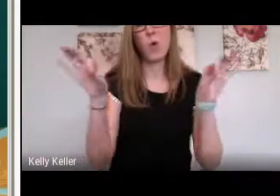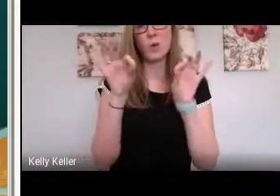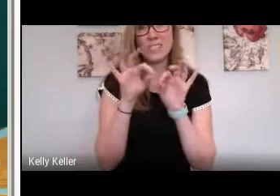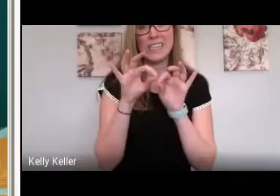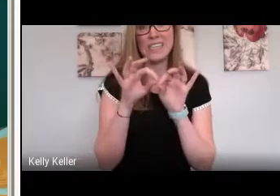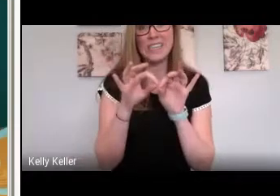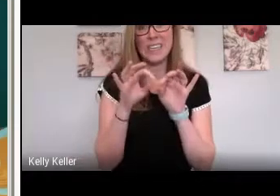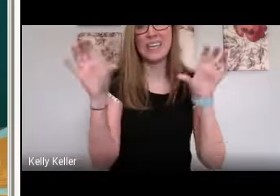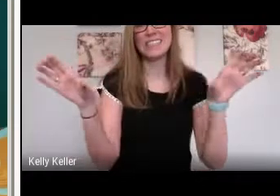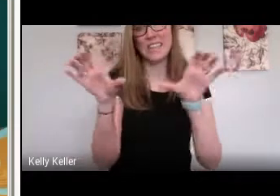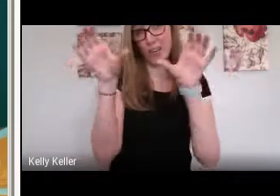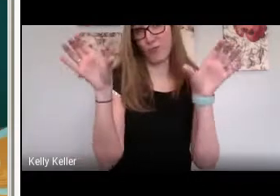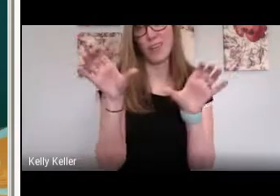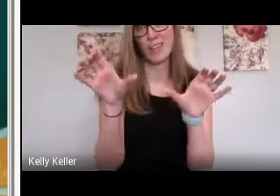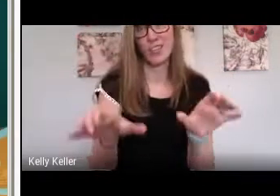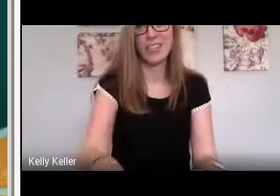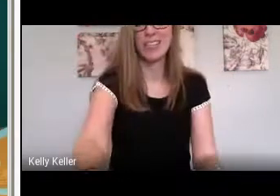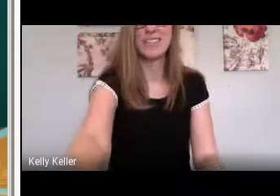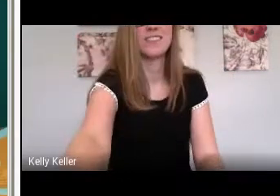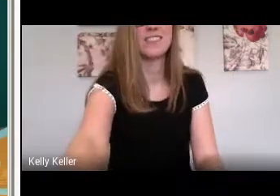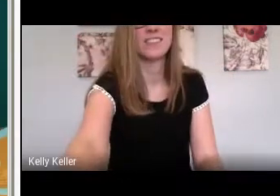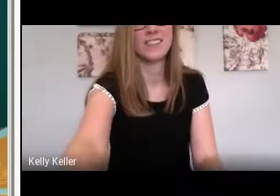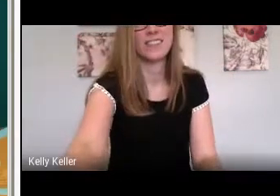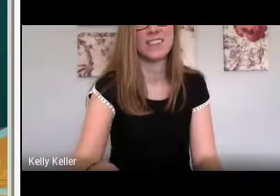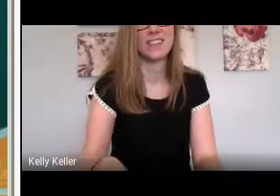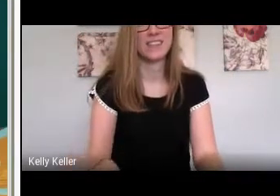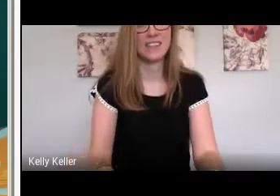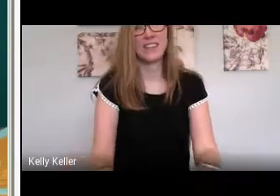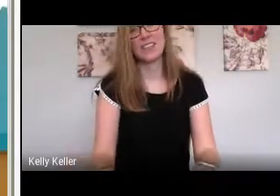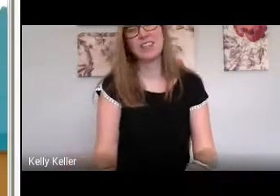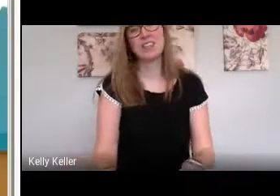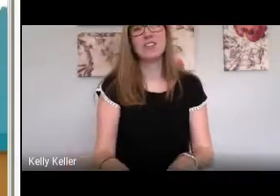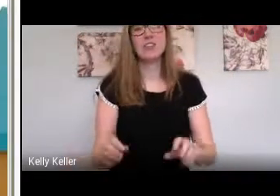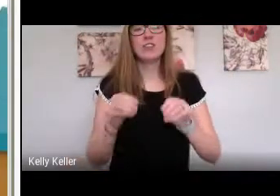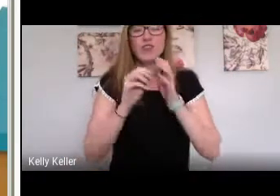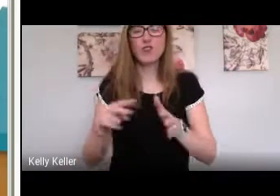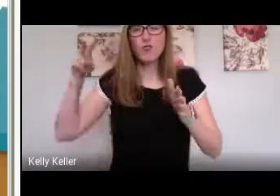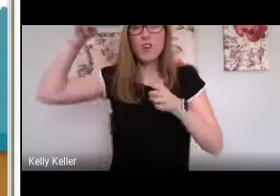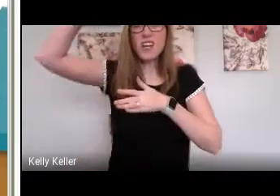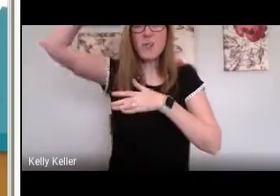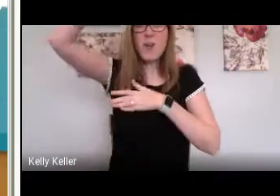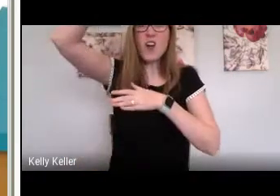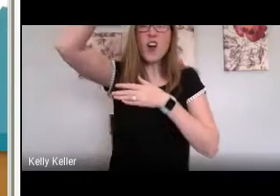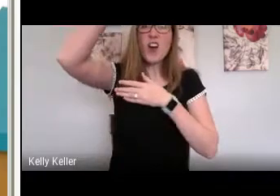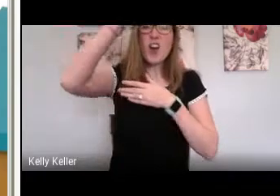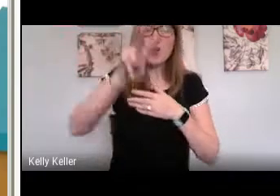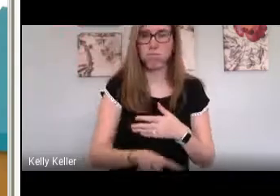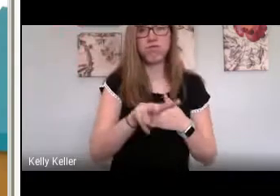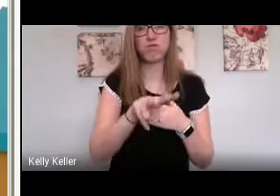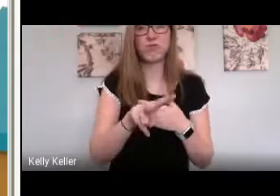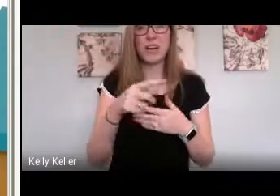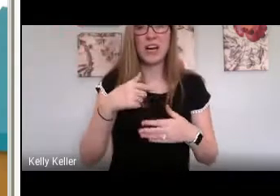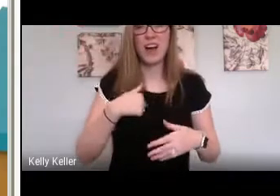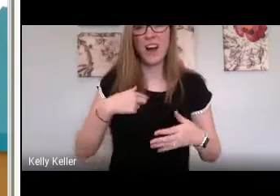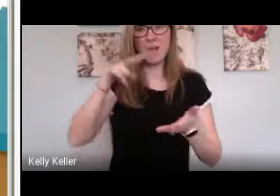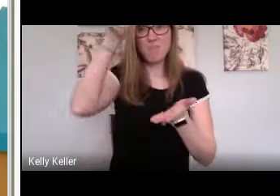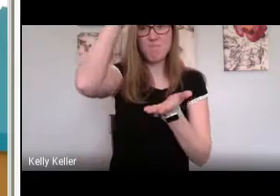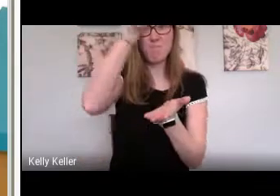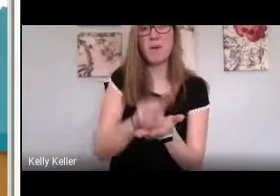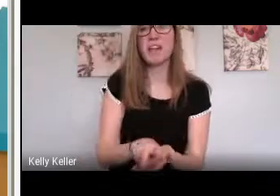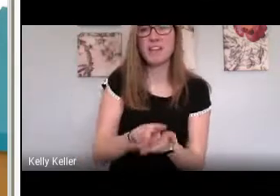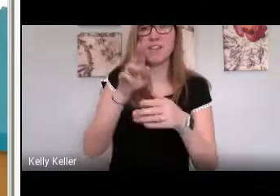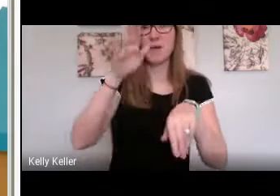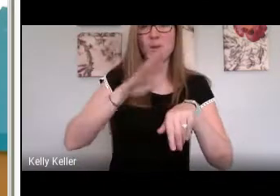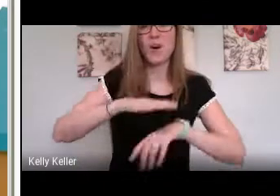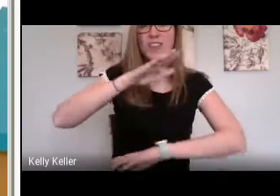important decoration Geronimo I